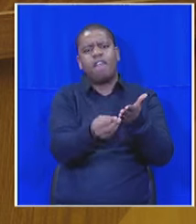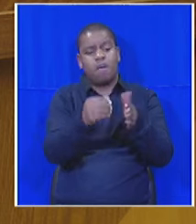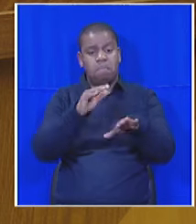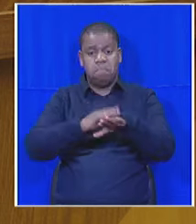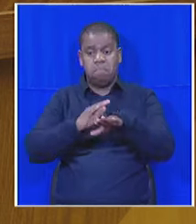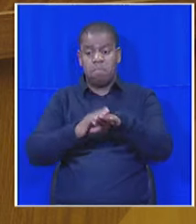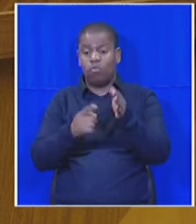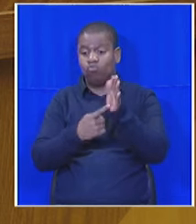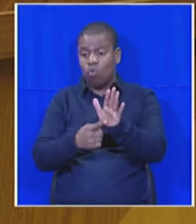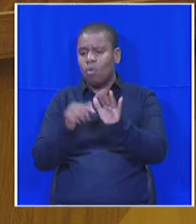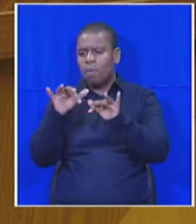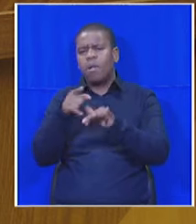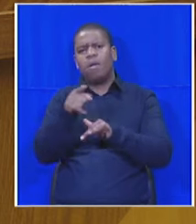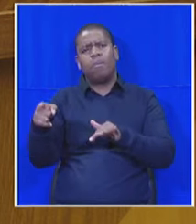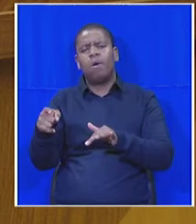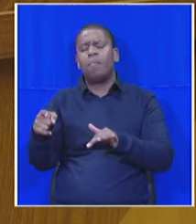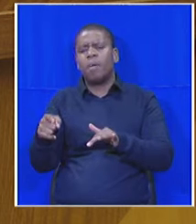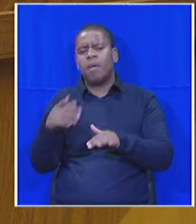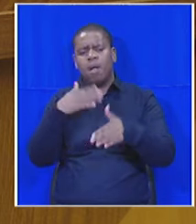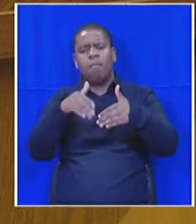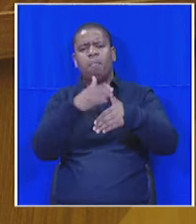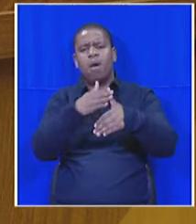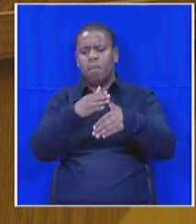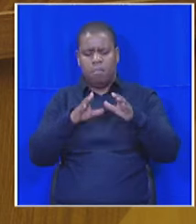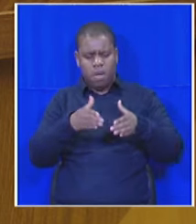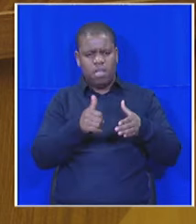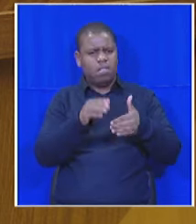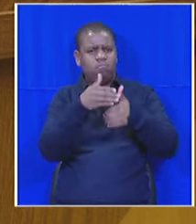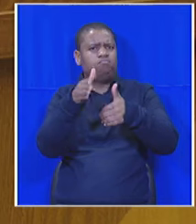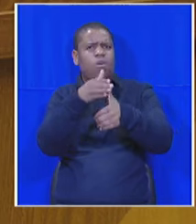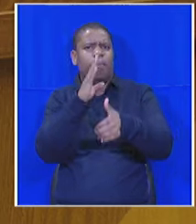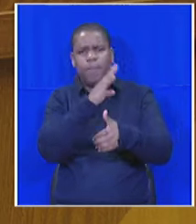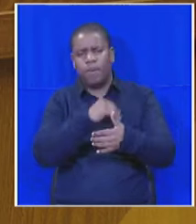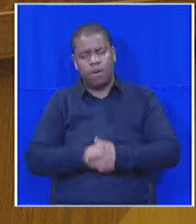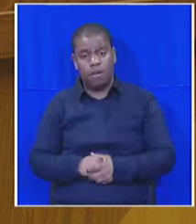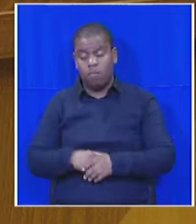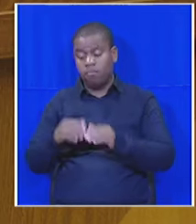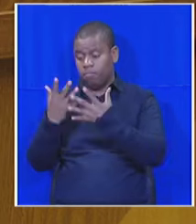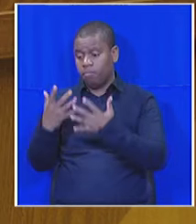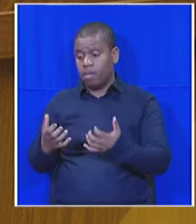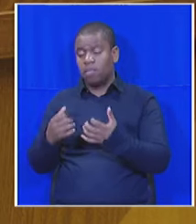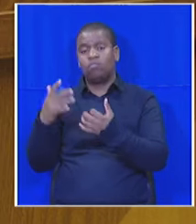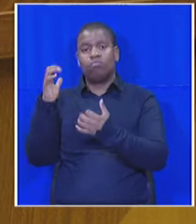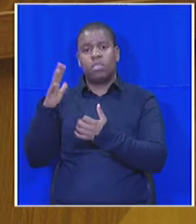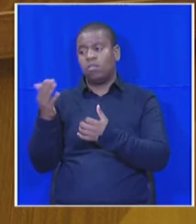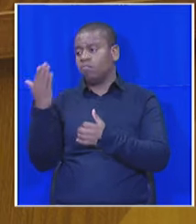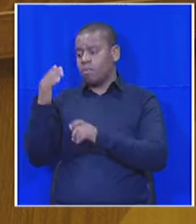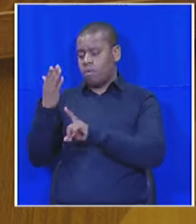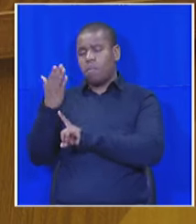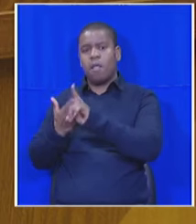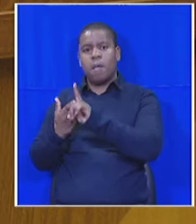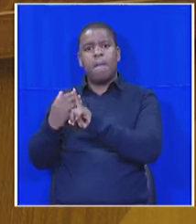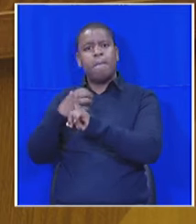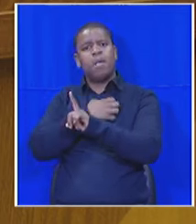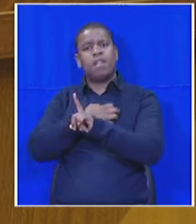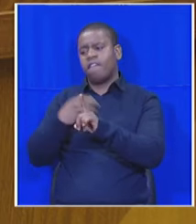vulnerable people are clearly not a priority to the ANC government. The budget speech by the Minister of Finance earlier